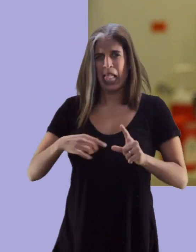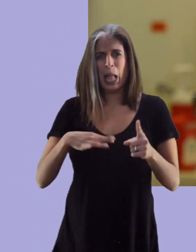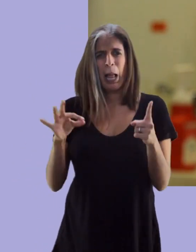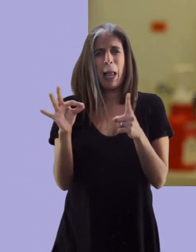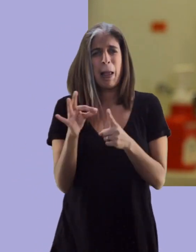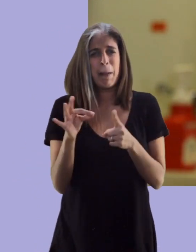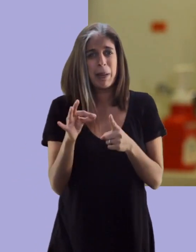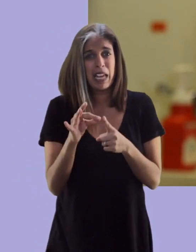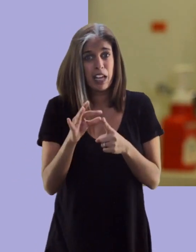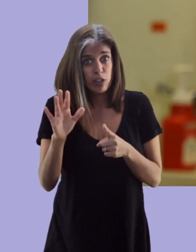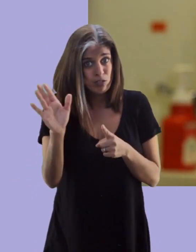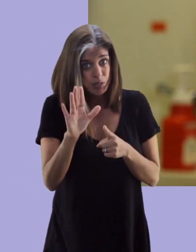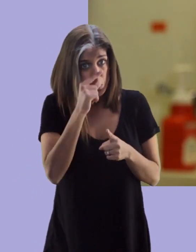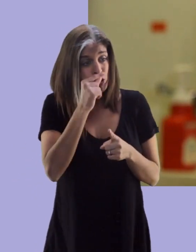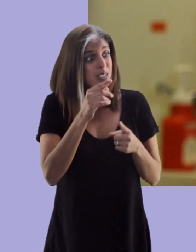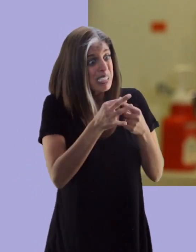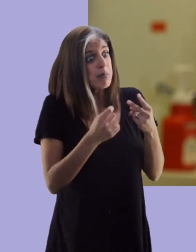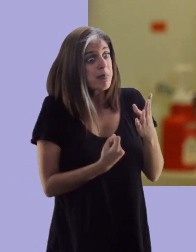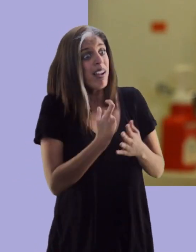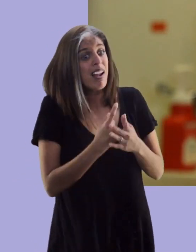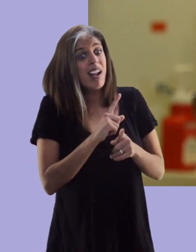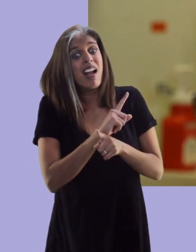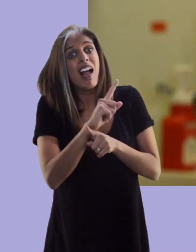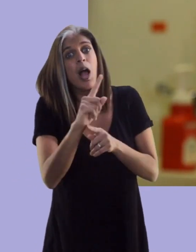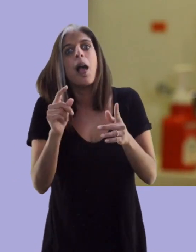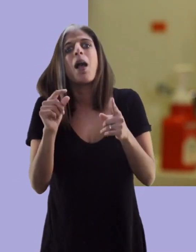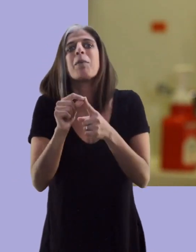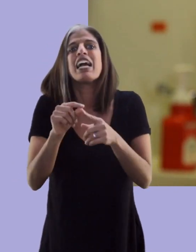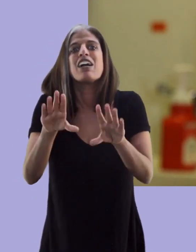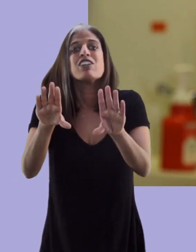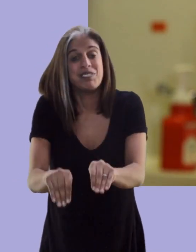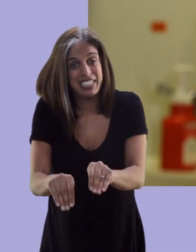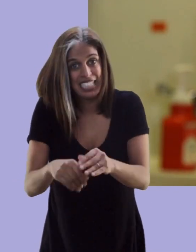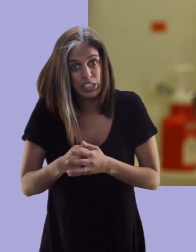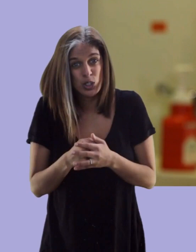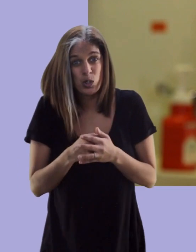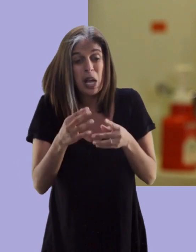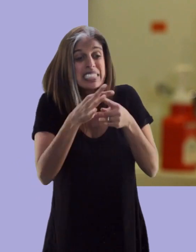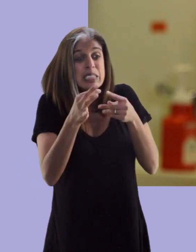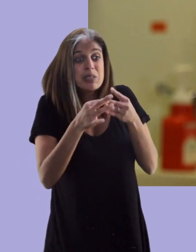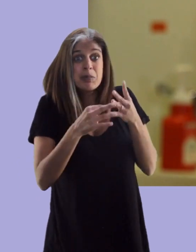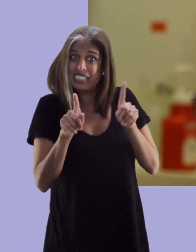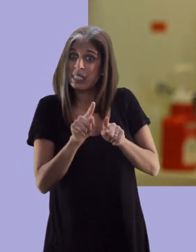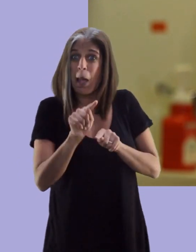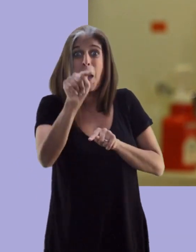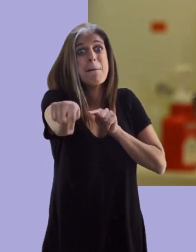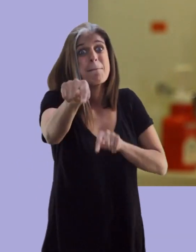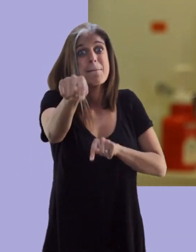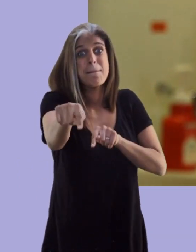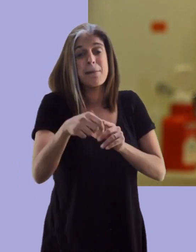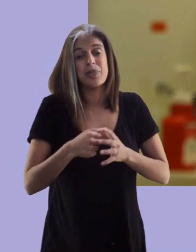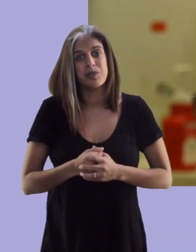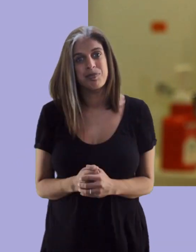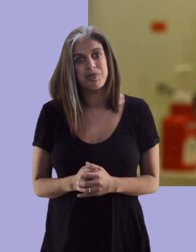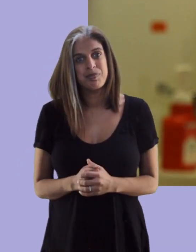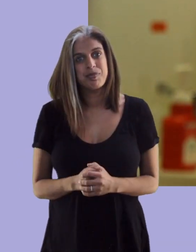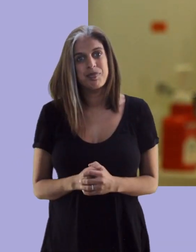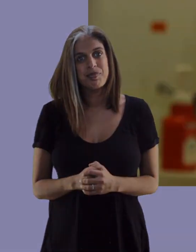periods. But actually, periods can sometimes be the very last thing. So perimenopausal and menopausal symptoms are essentially the same.